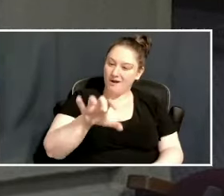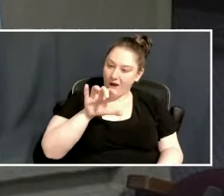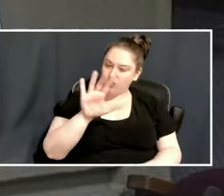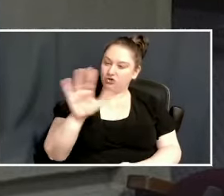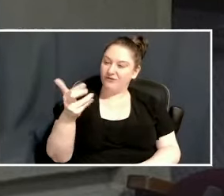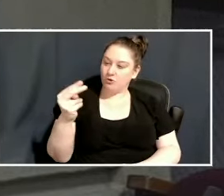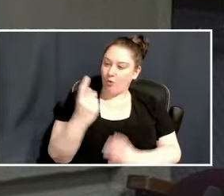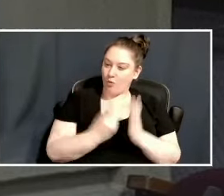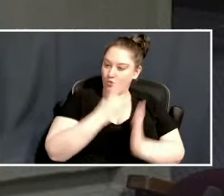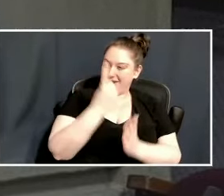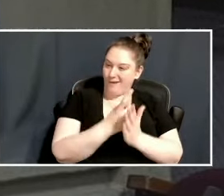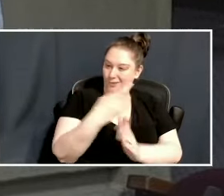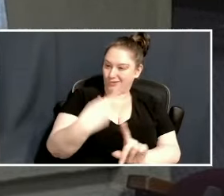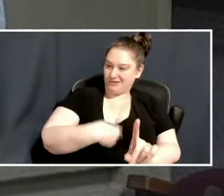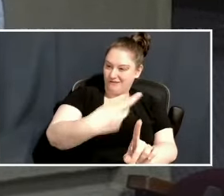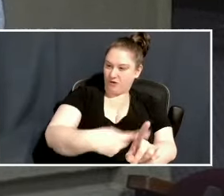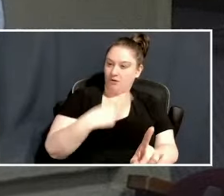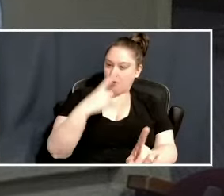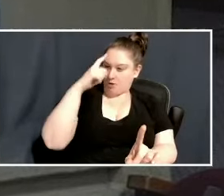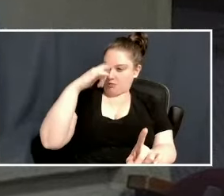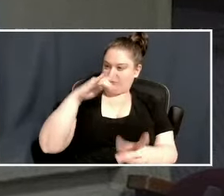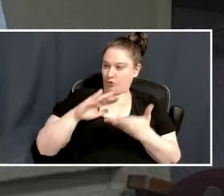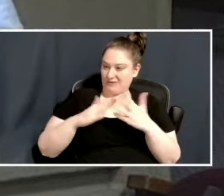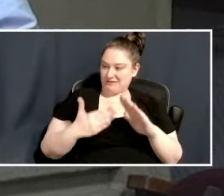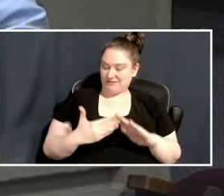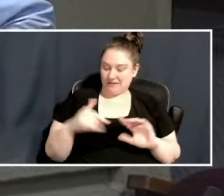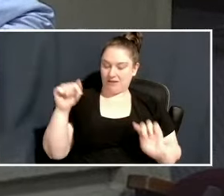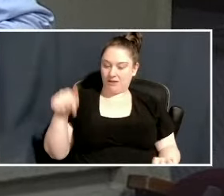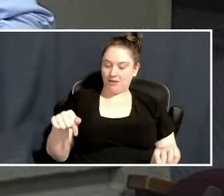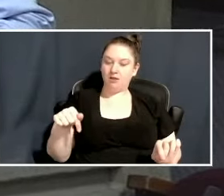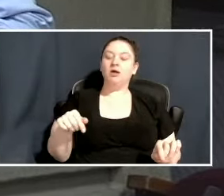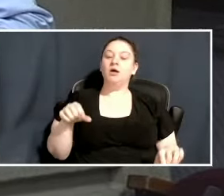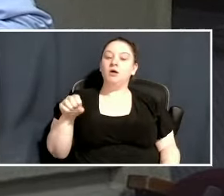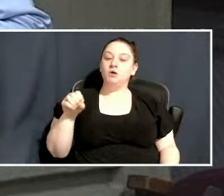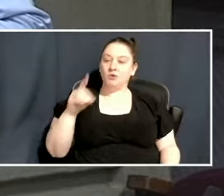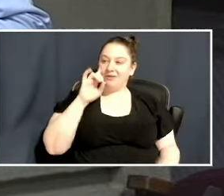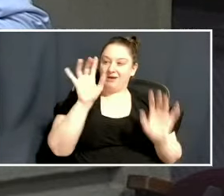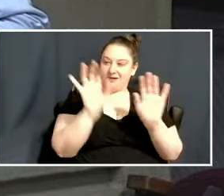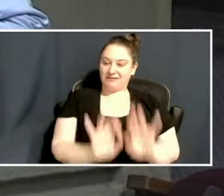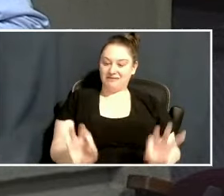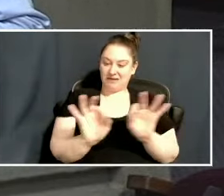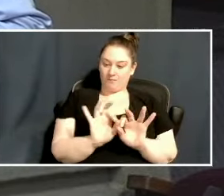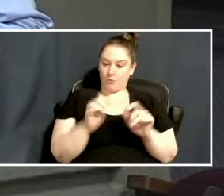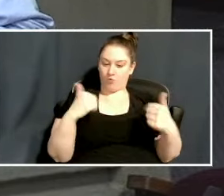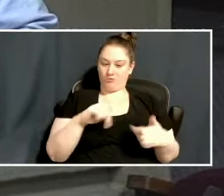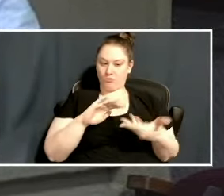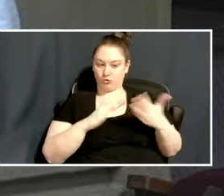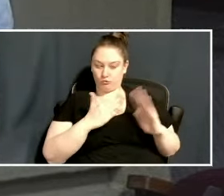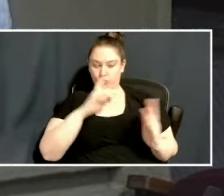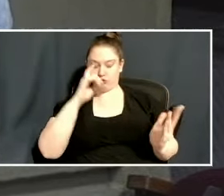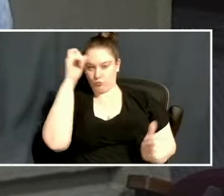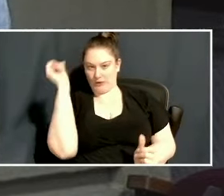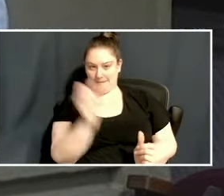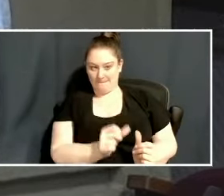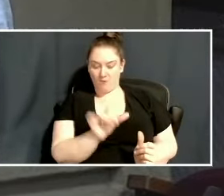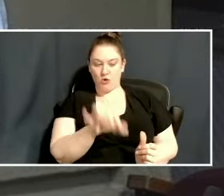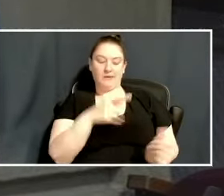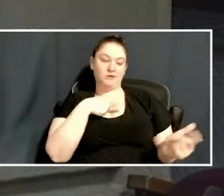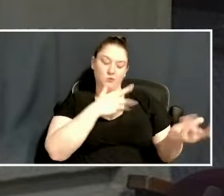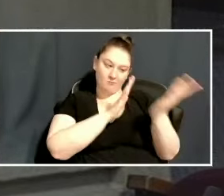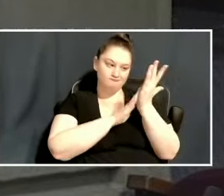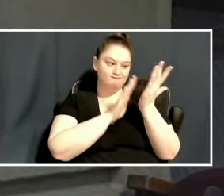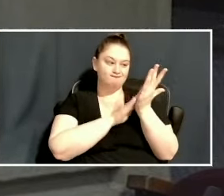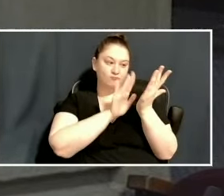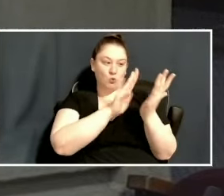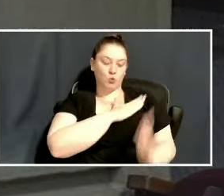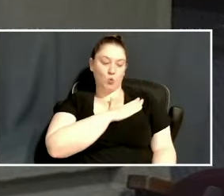on behalf of this city. And I think it's important as a community we remember that. And I applaud you for your willingness to